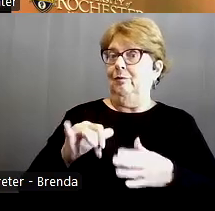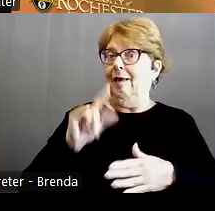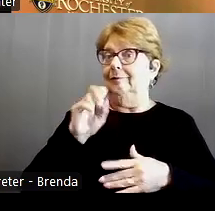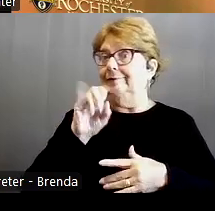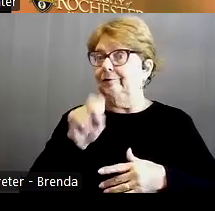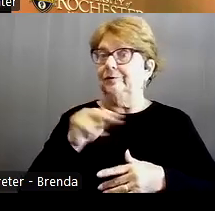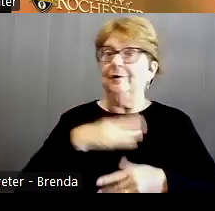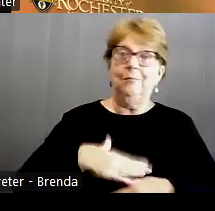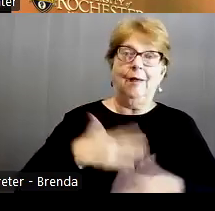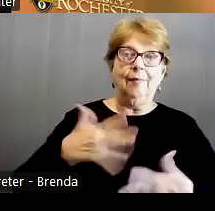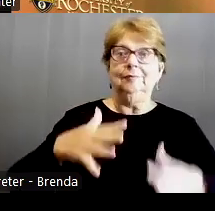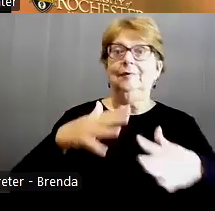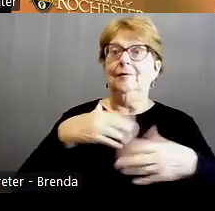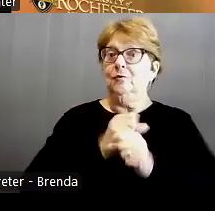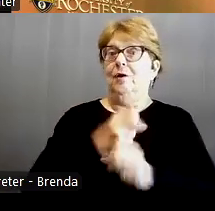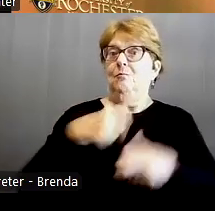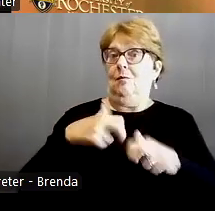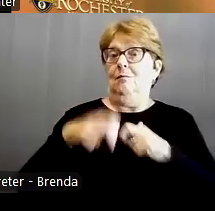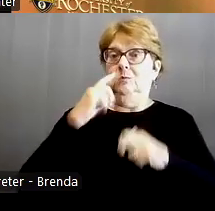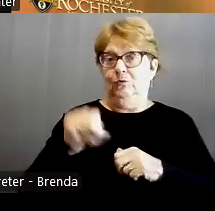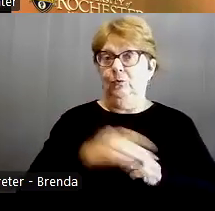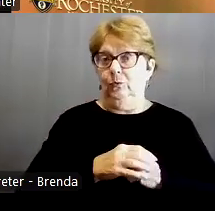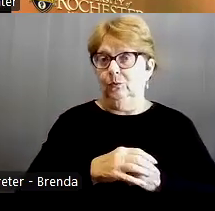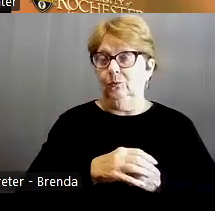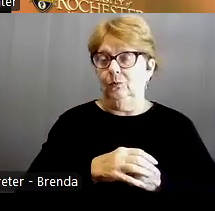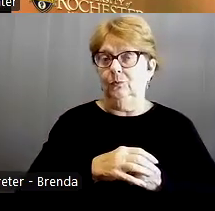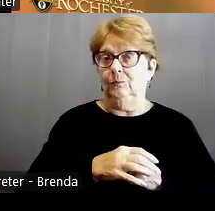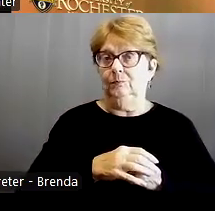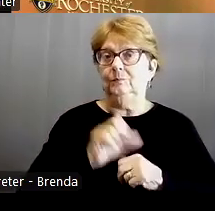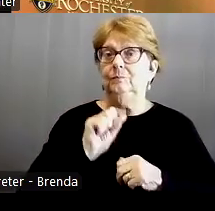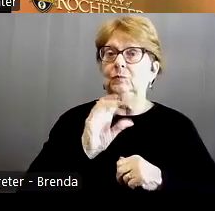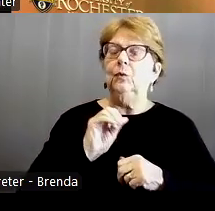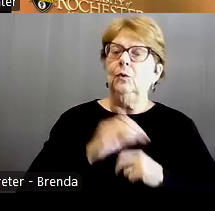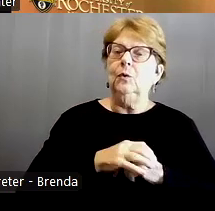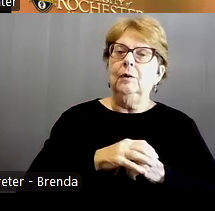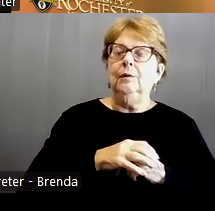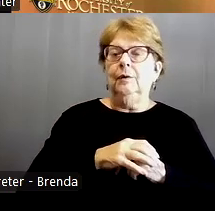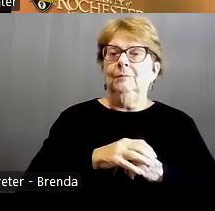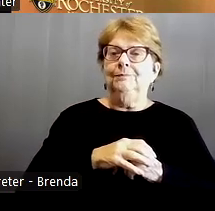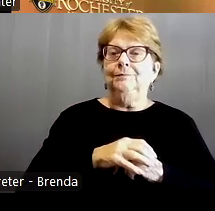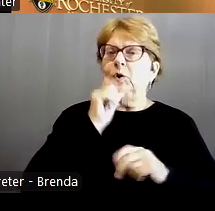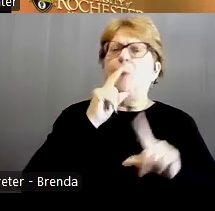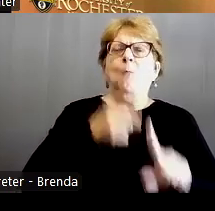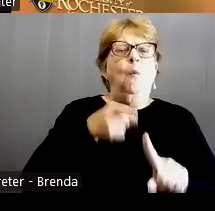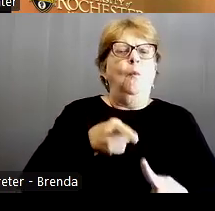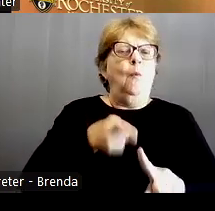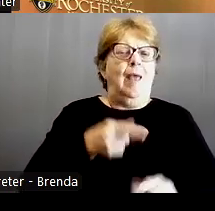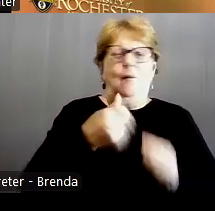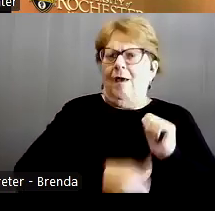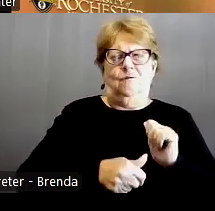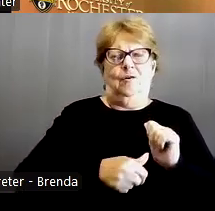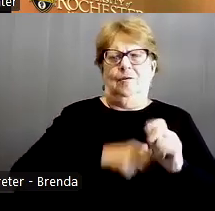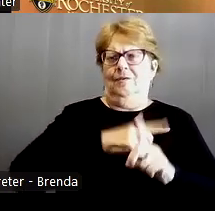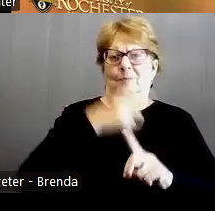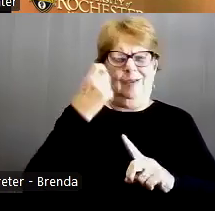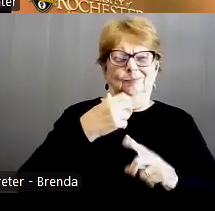anxiety that are creating all these problems for you? So we don't point out every single defense, because plenty of